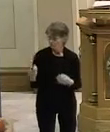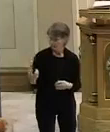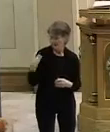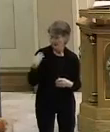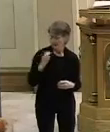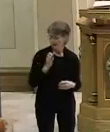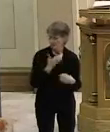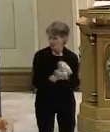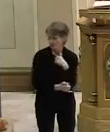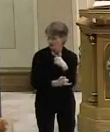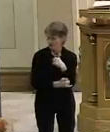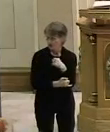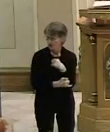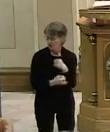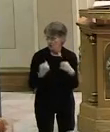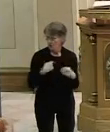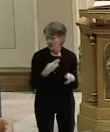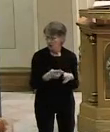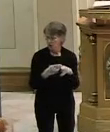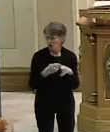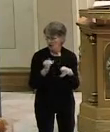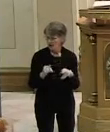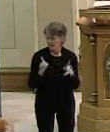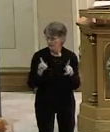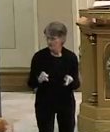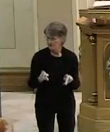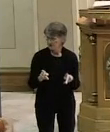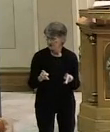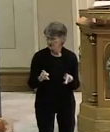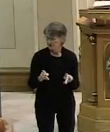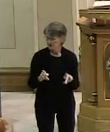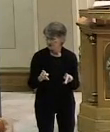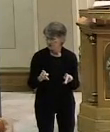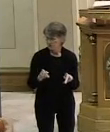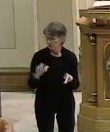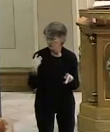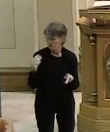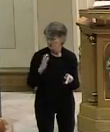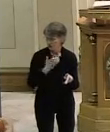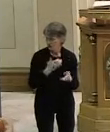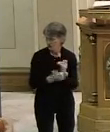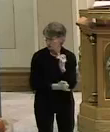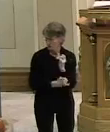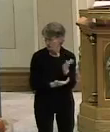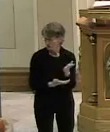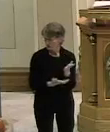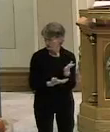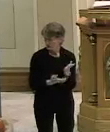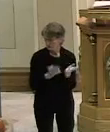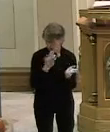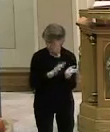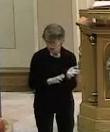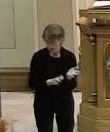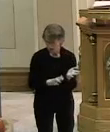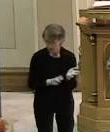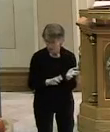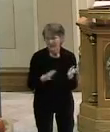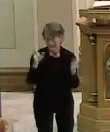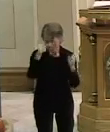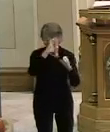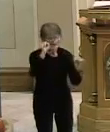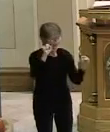person? Do we call them a secretary? Do you know what it is? What is it? It's the